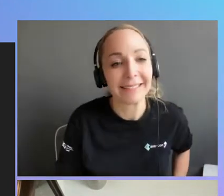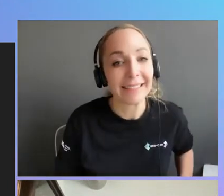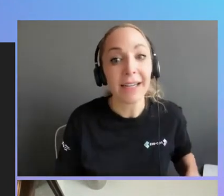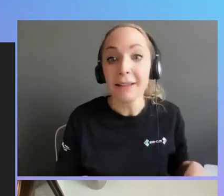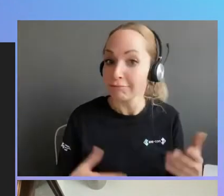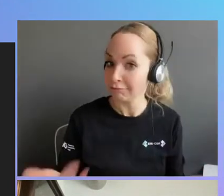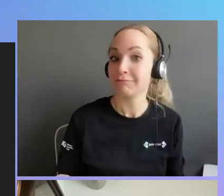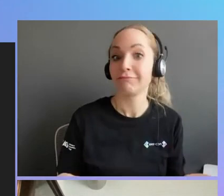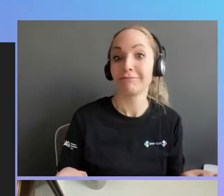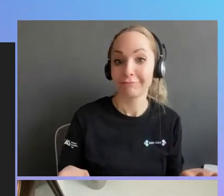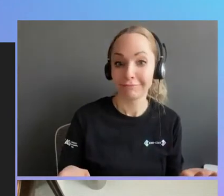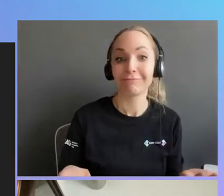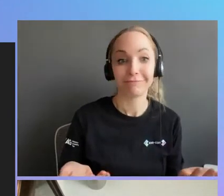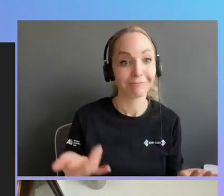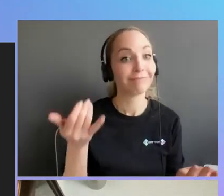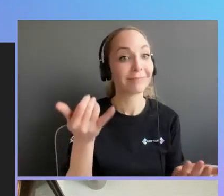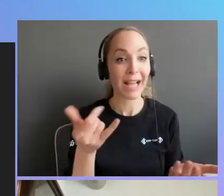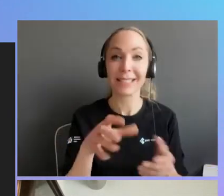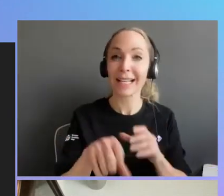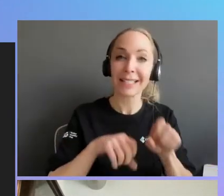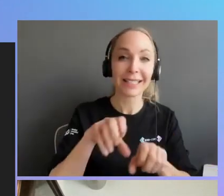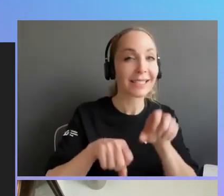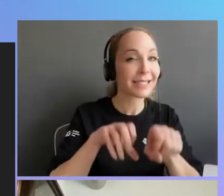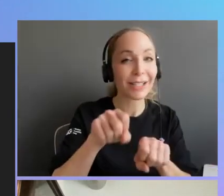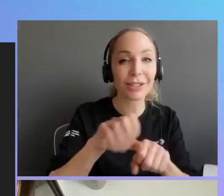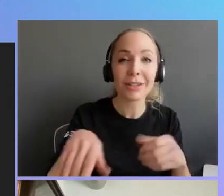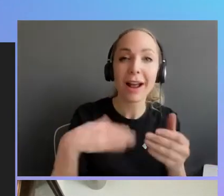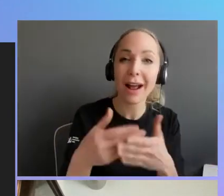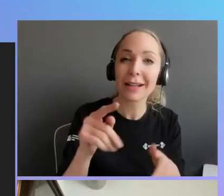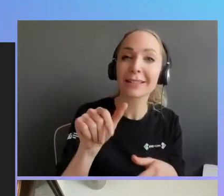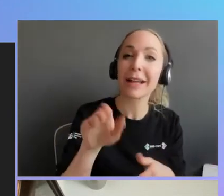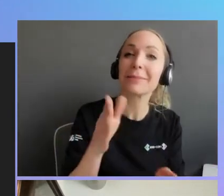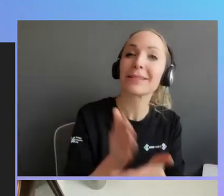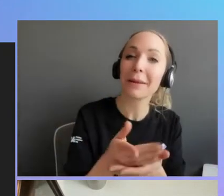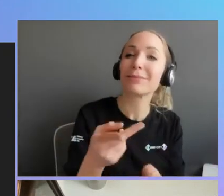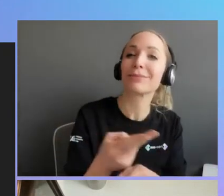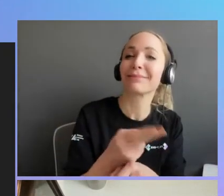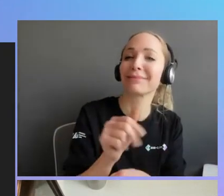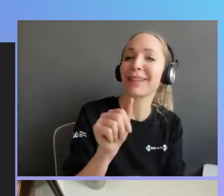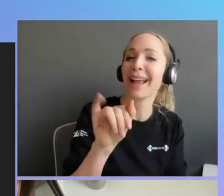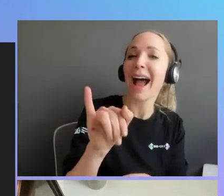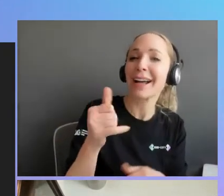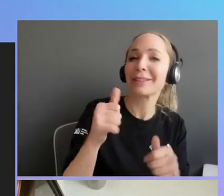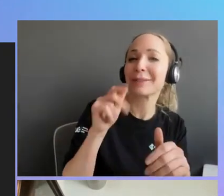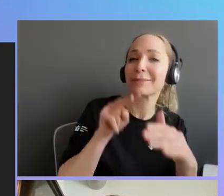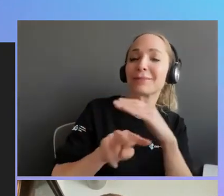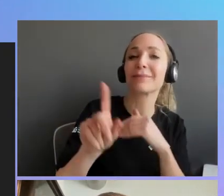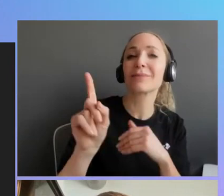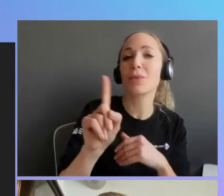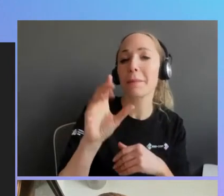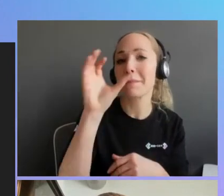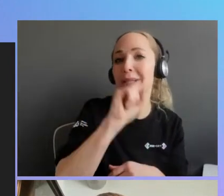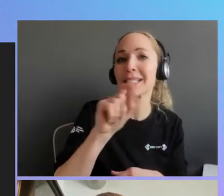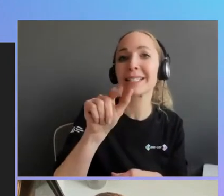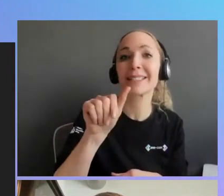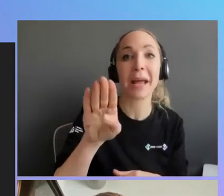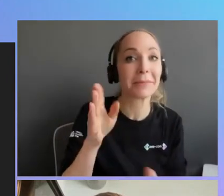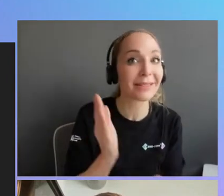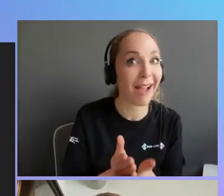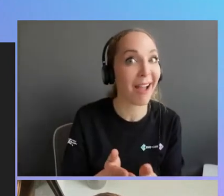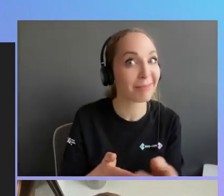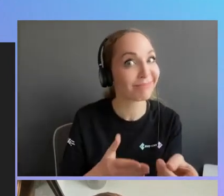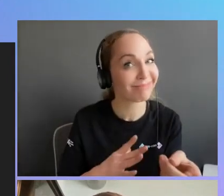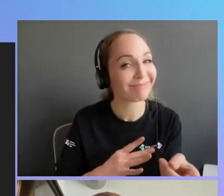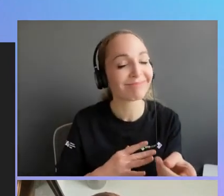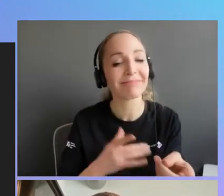And it's capturing all the potential tab stops, and it's using AI again to try to predict where missing tab stops might be. And now it's asking me to select